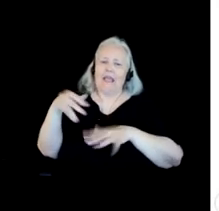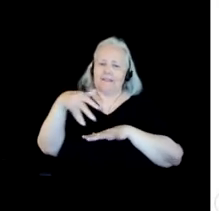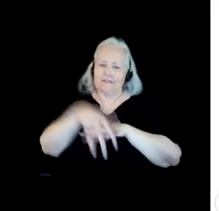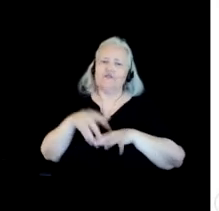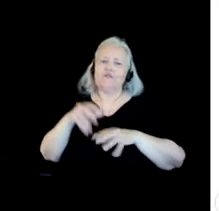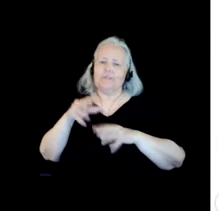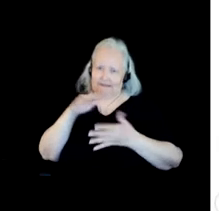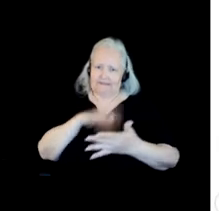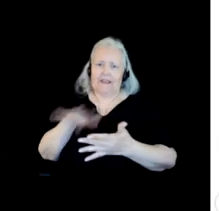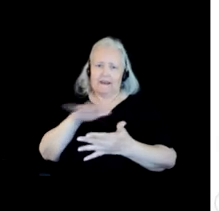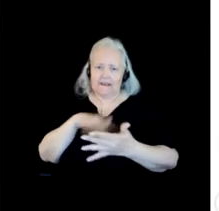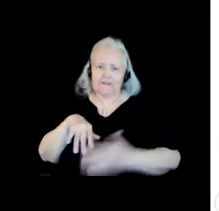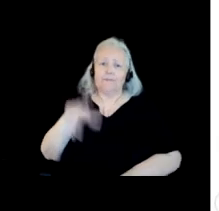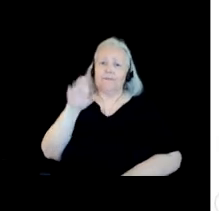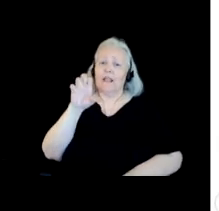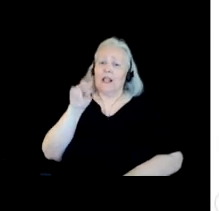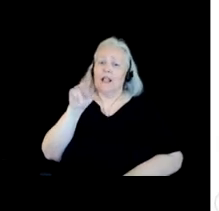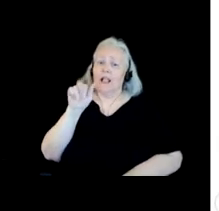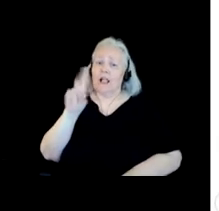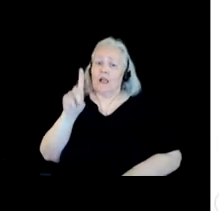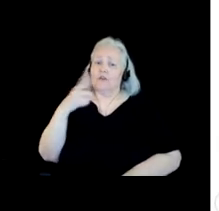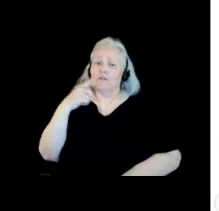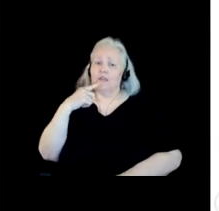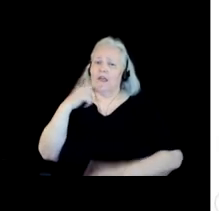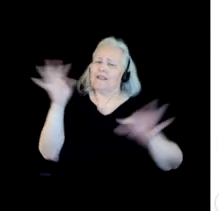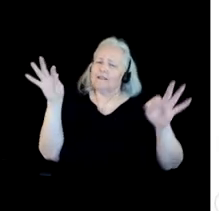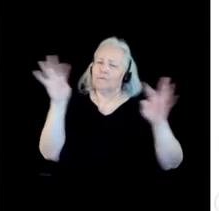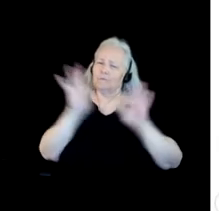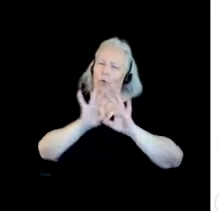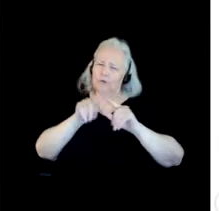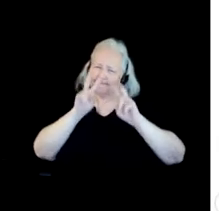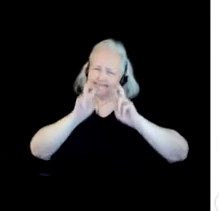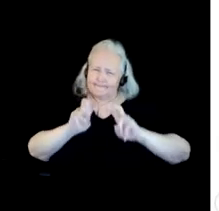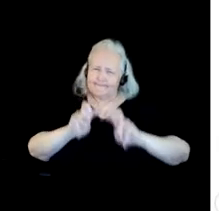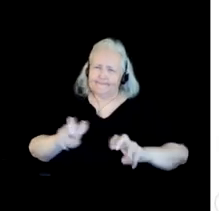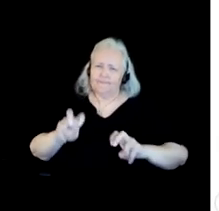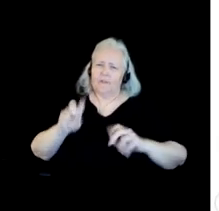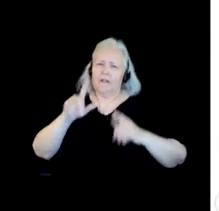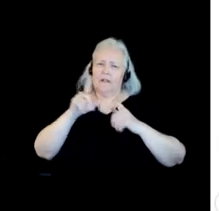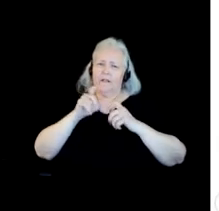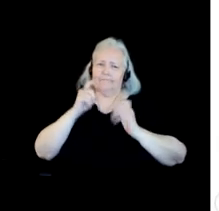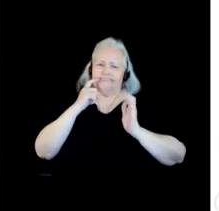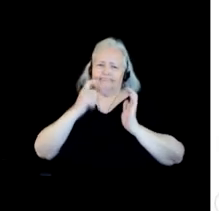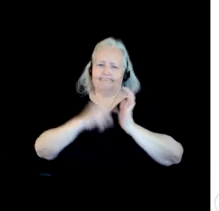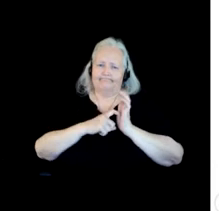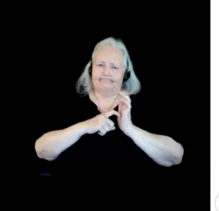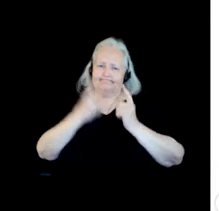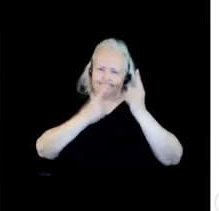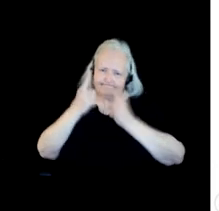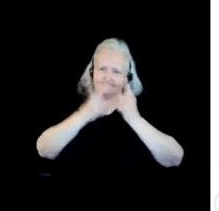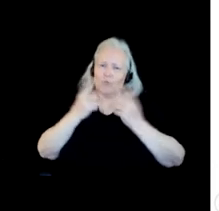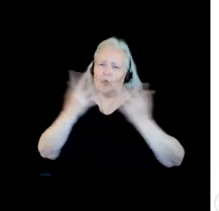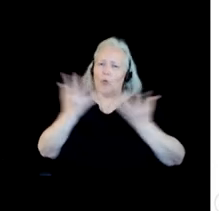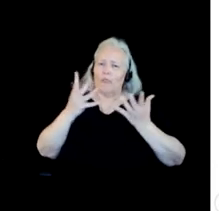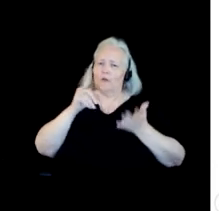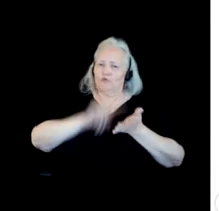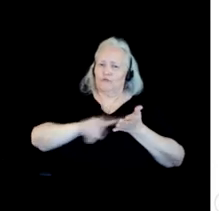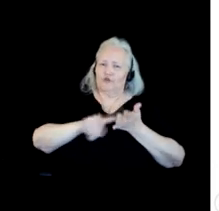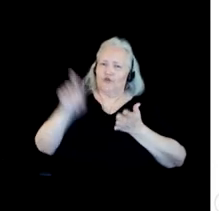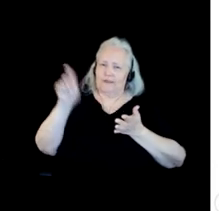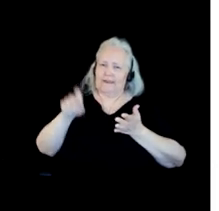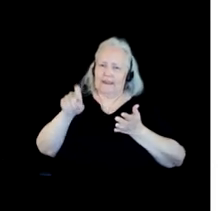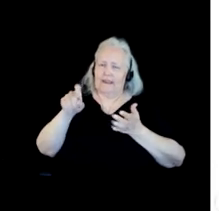recognize diverse epistemologies and research methodologies and thoughtfully select their approach for a given research need from this larger